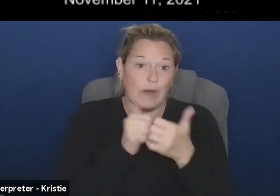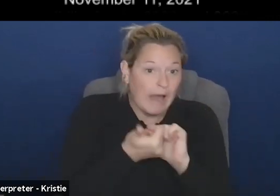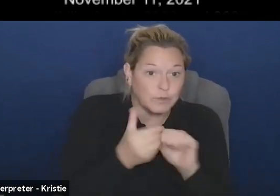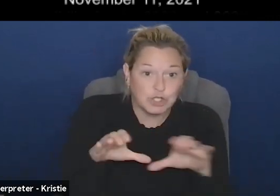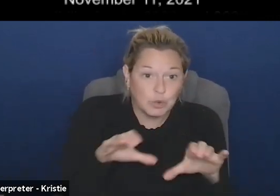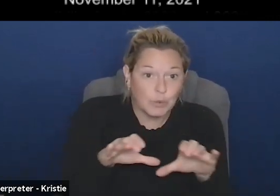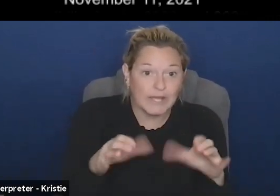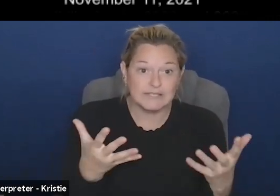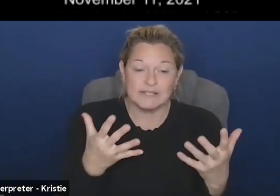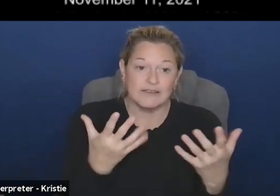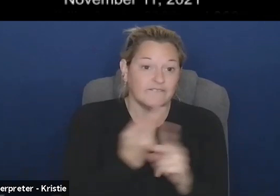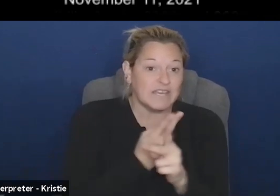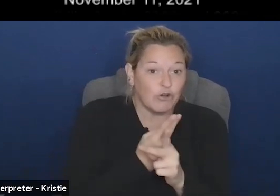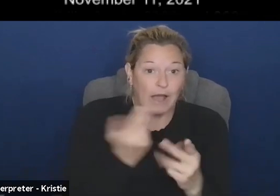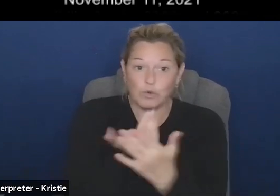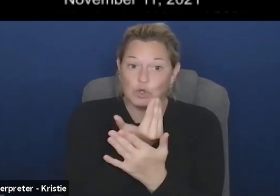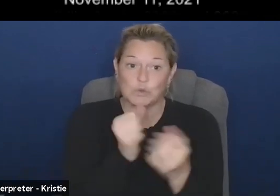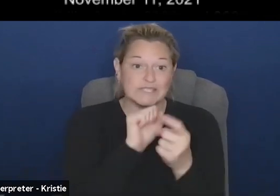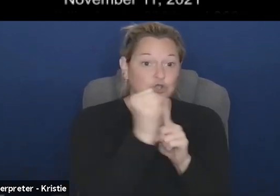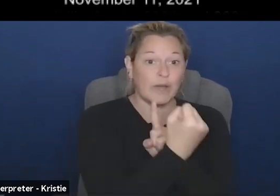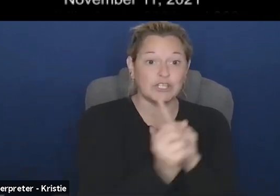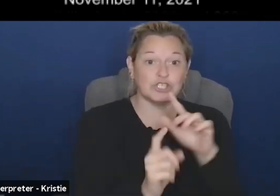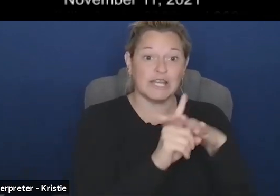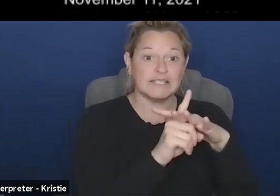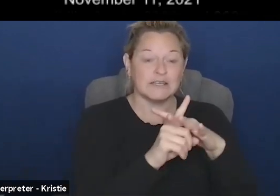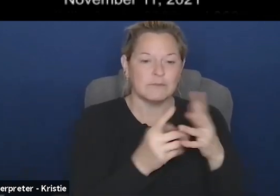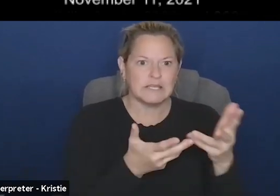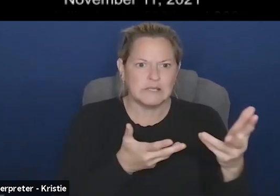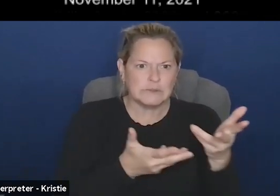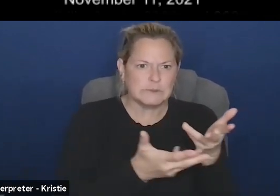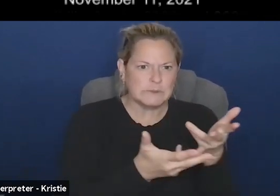that you haven't come across before, and that,